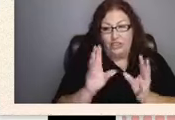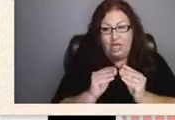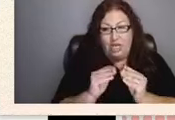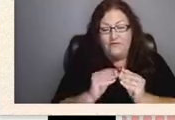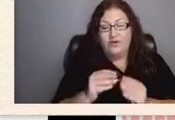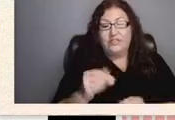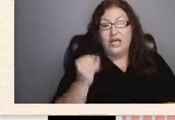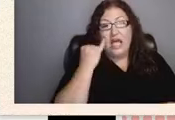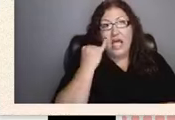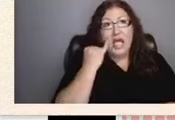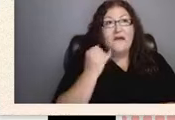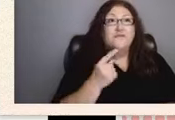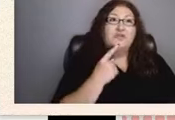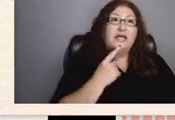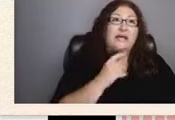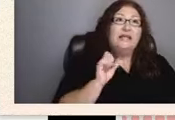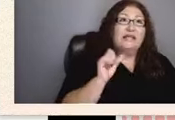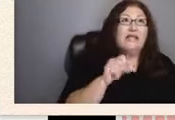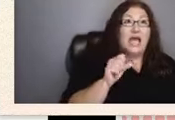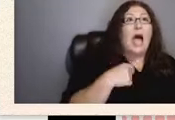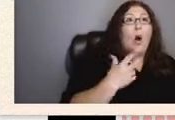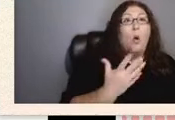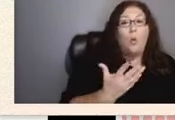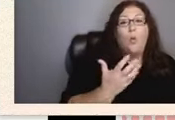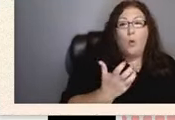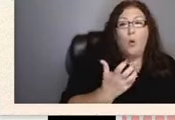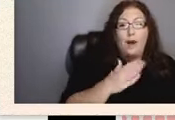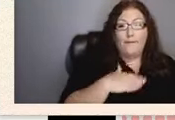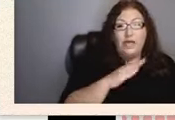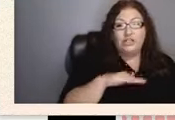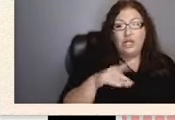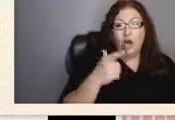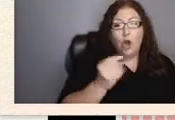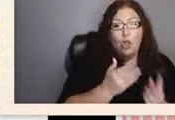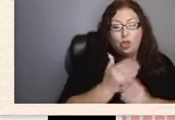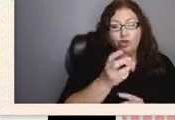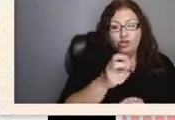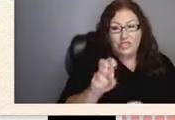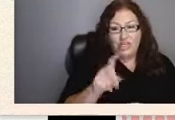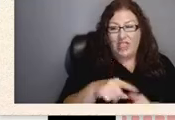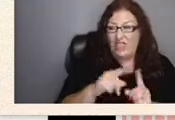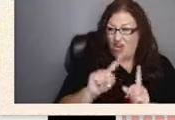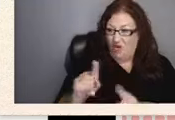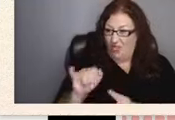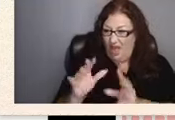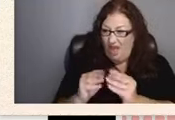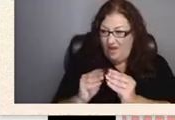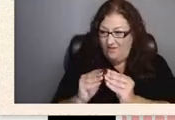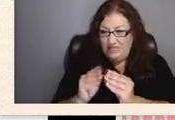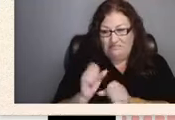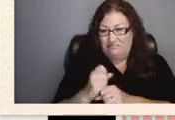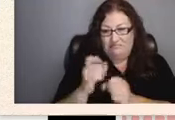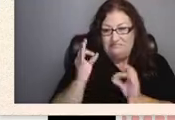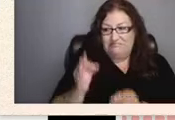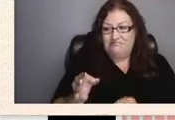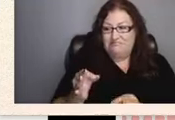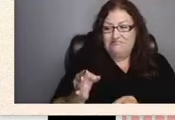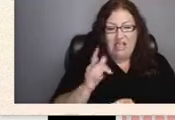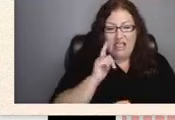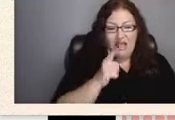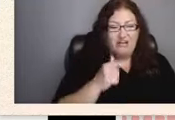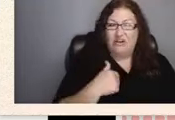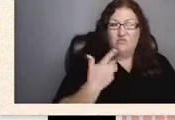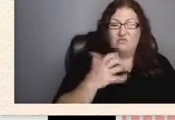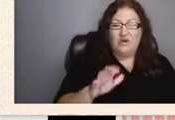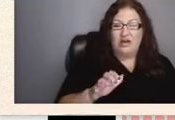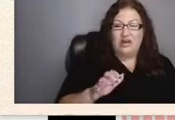you said yes, you want your child to go through transition, and then you go to the conference and you make that decision not to, you can always call